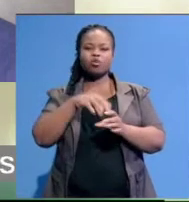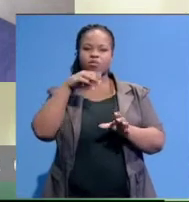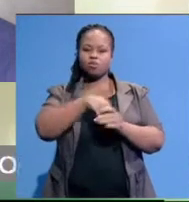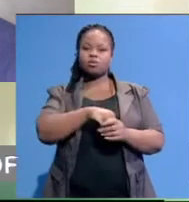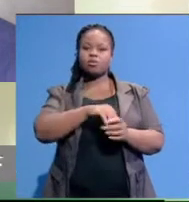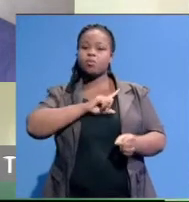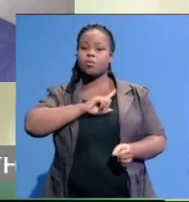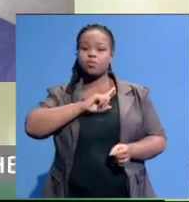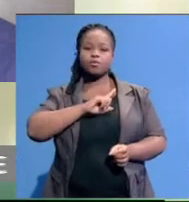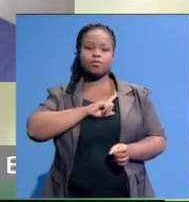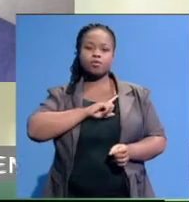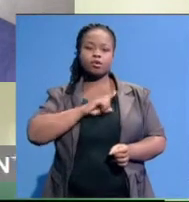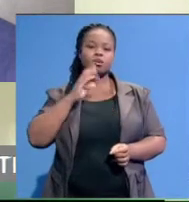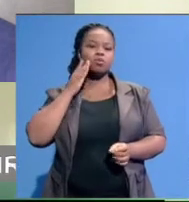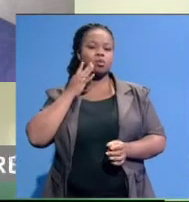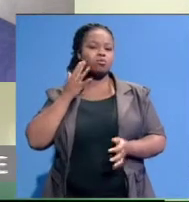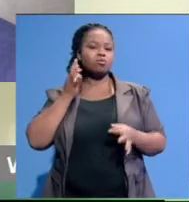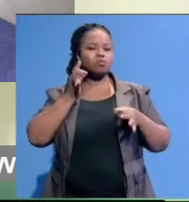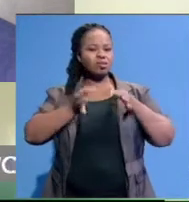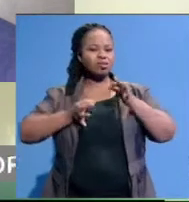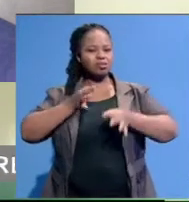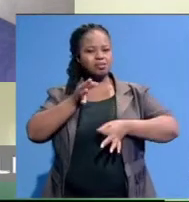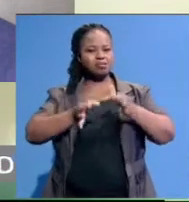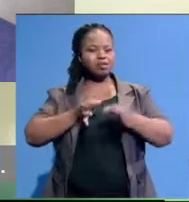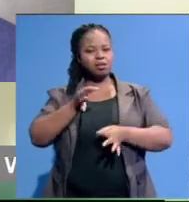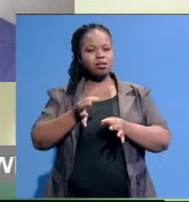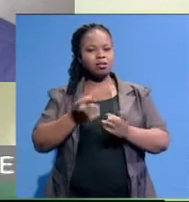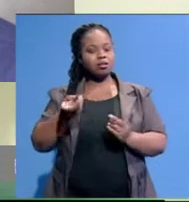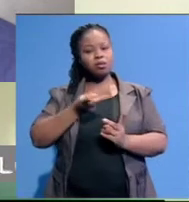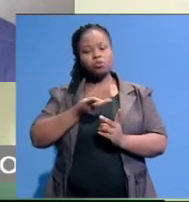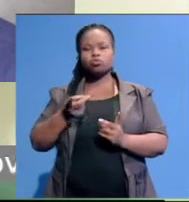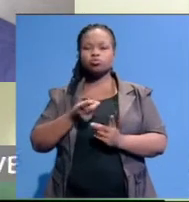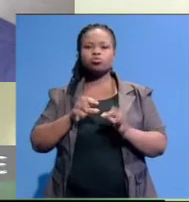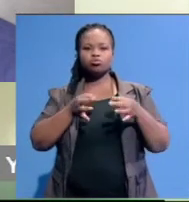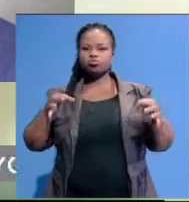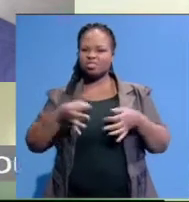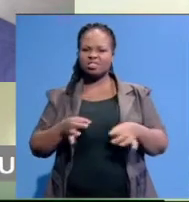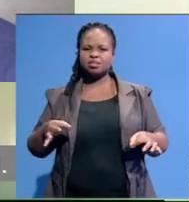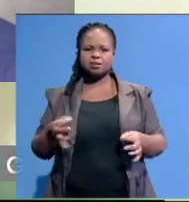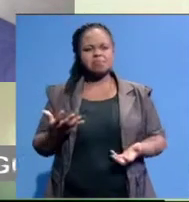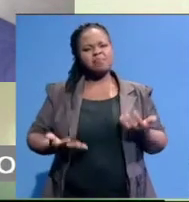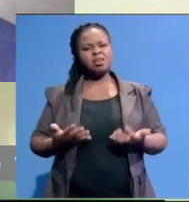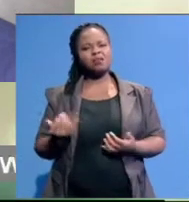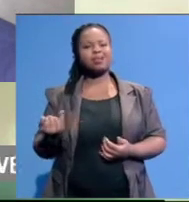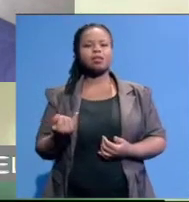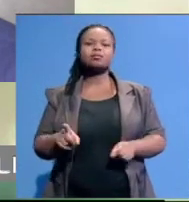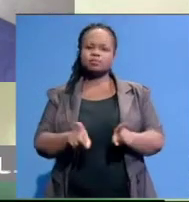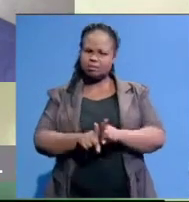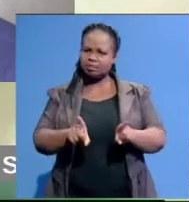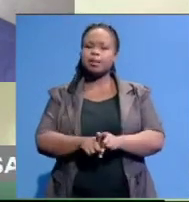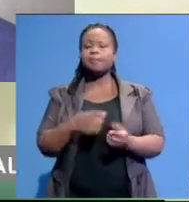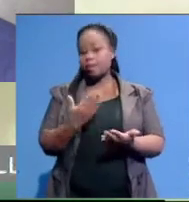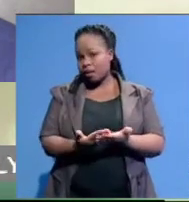you define the program that's going to advance those, it may just be the same or it may be